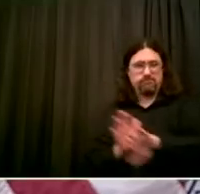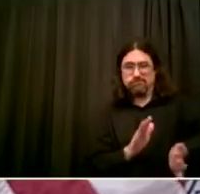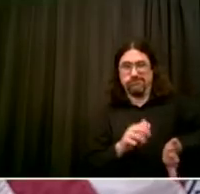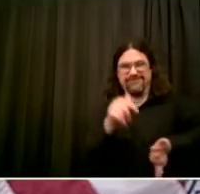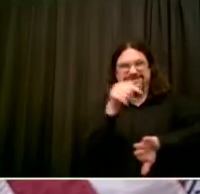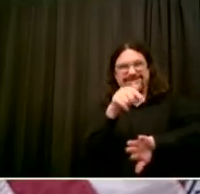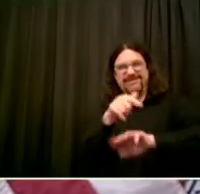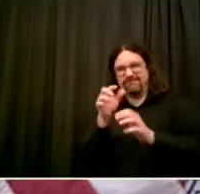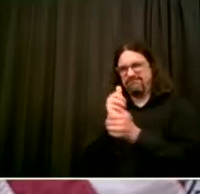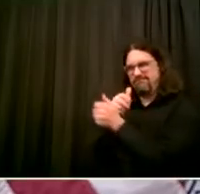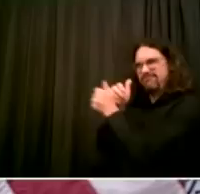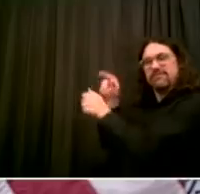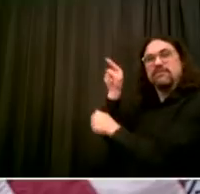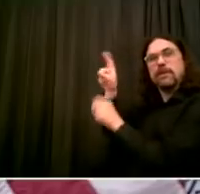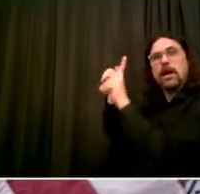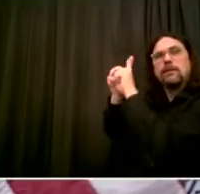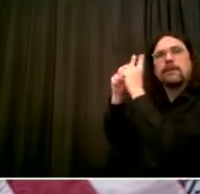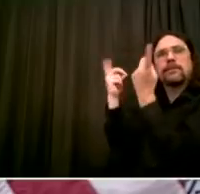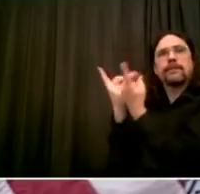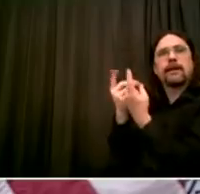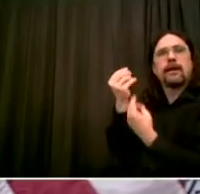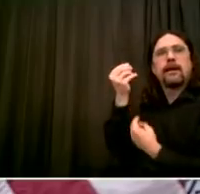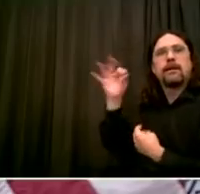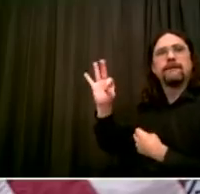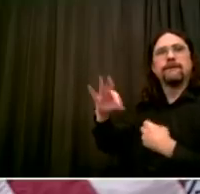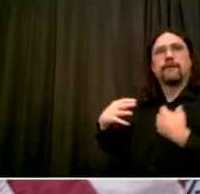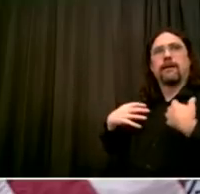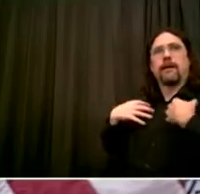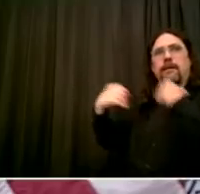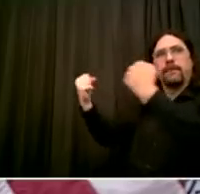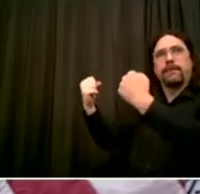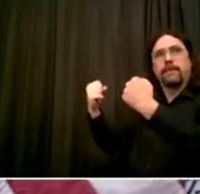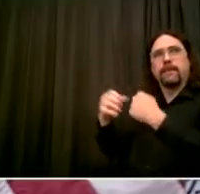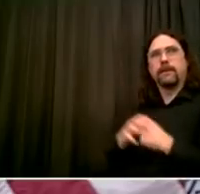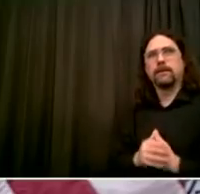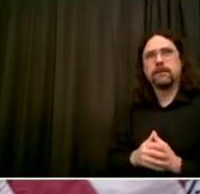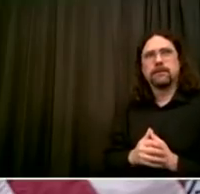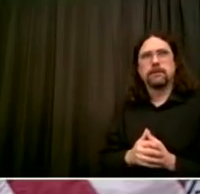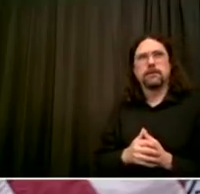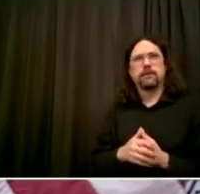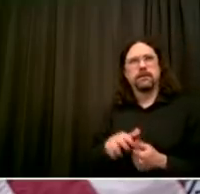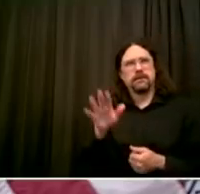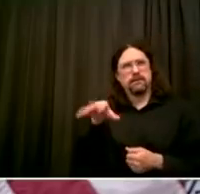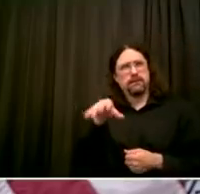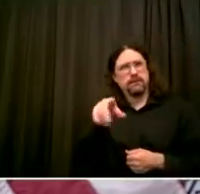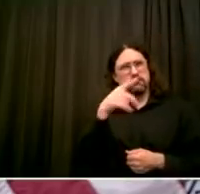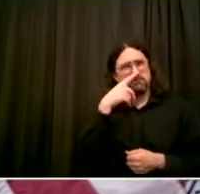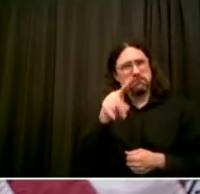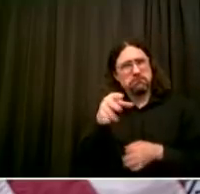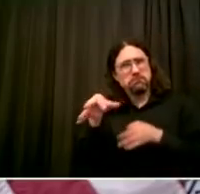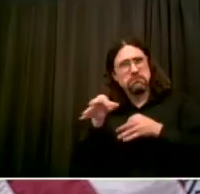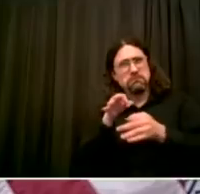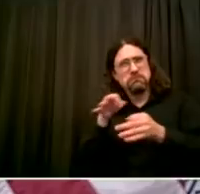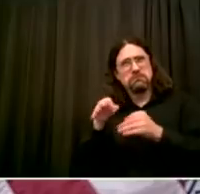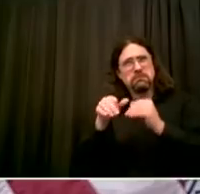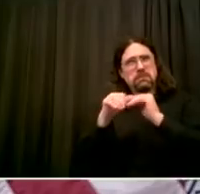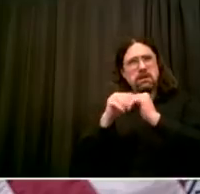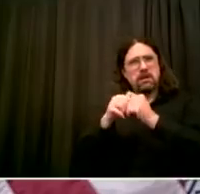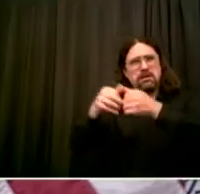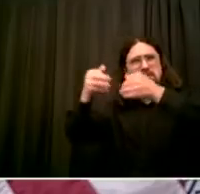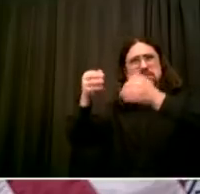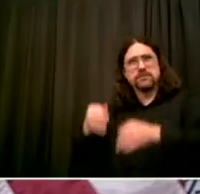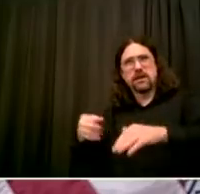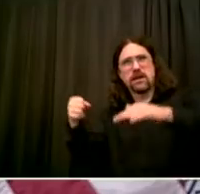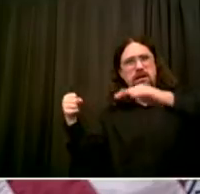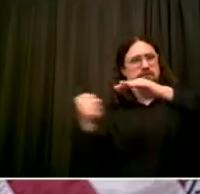is on the line, Dr. Ted Long, who's the Executive Director of Test and Trace, and Dr. Amanda Johnson, who is running the Take Care